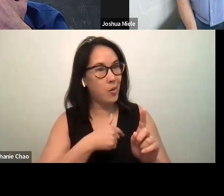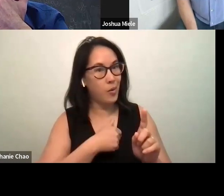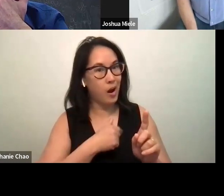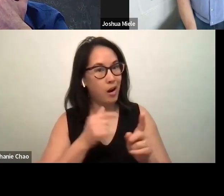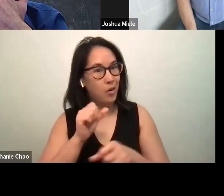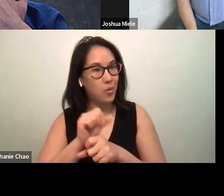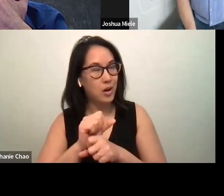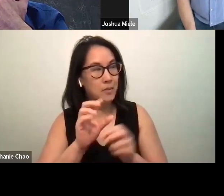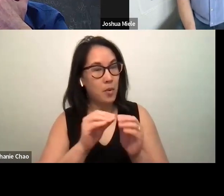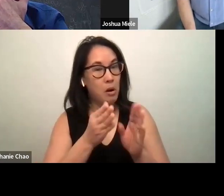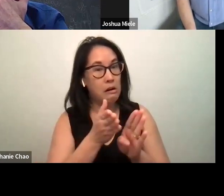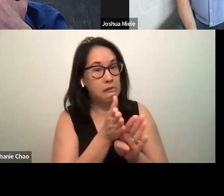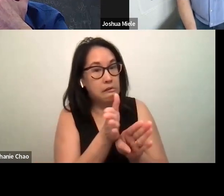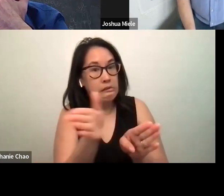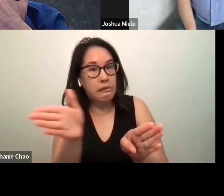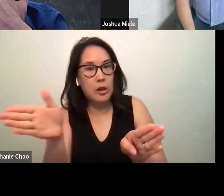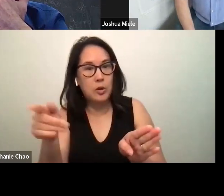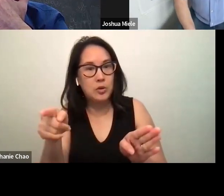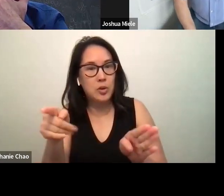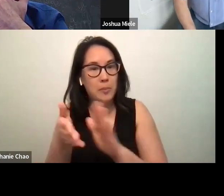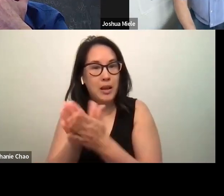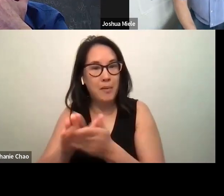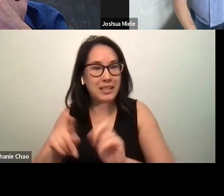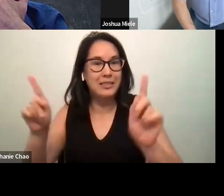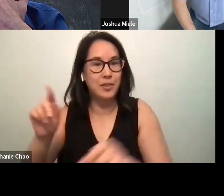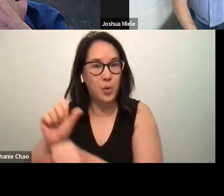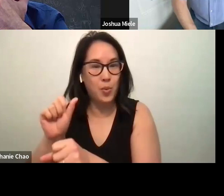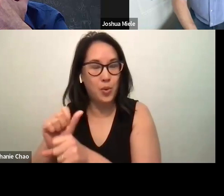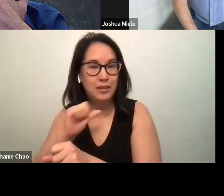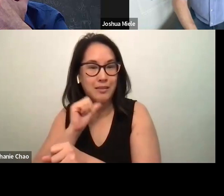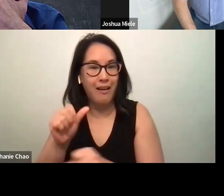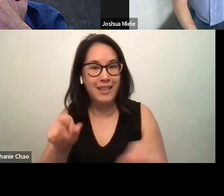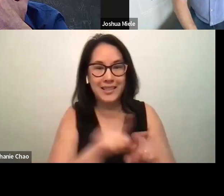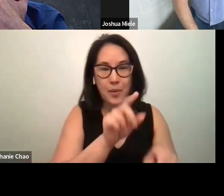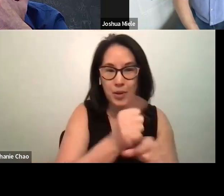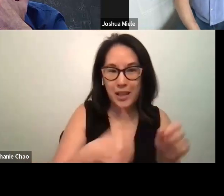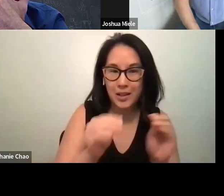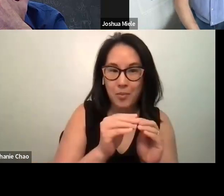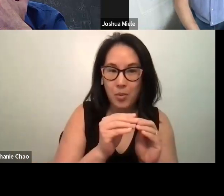And I think, you know, this is not a new question, but I think it's key to what we're talking about